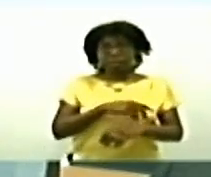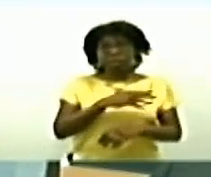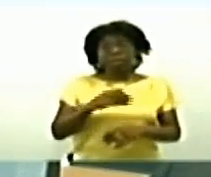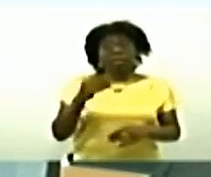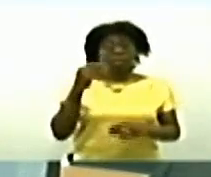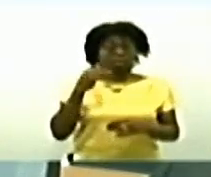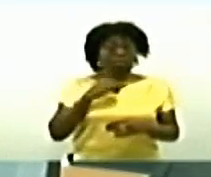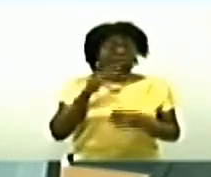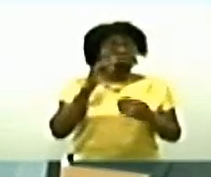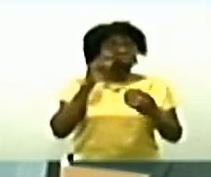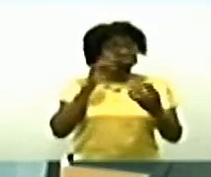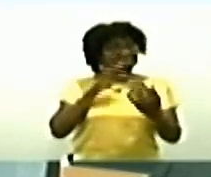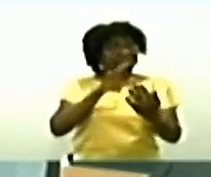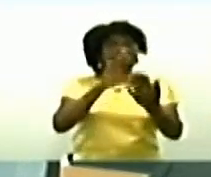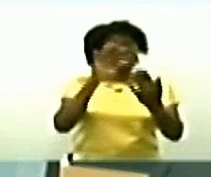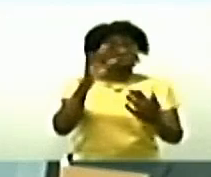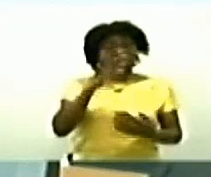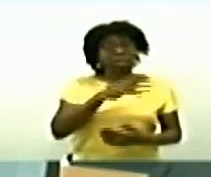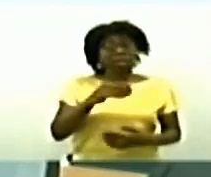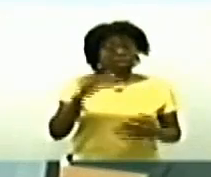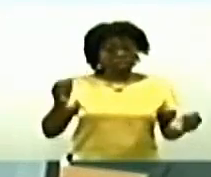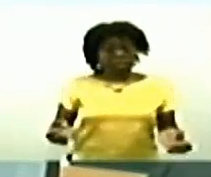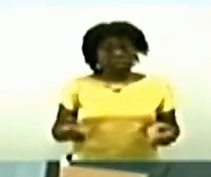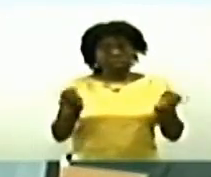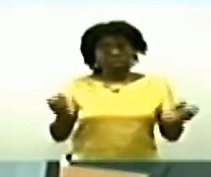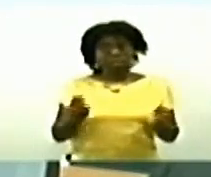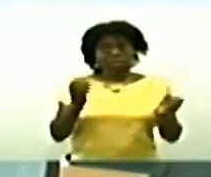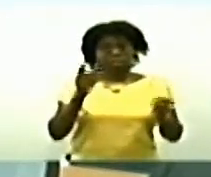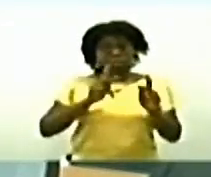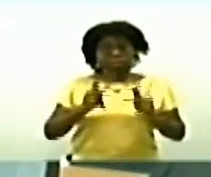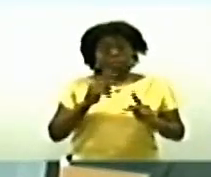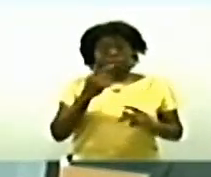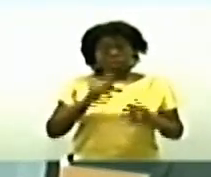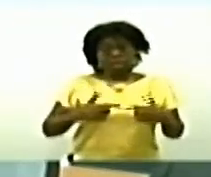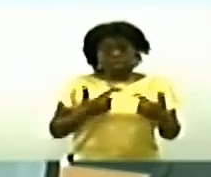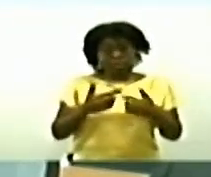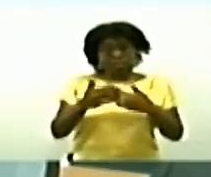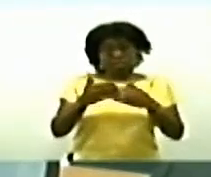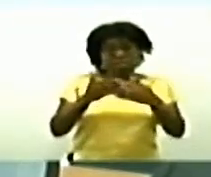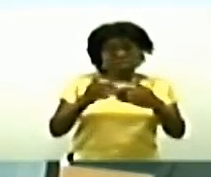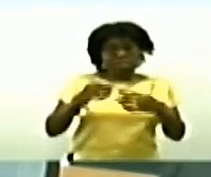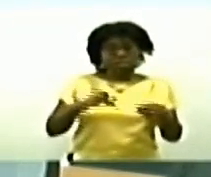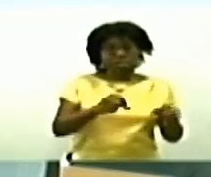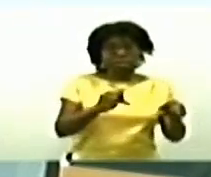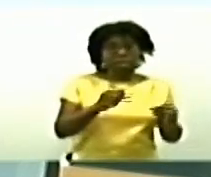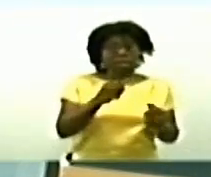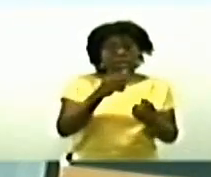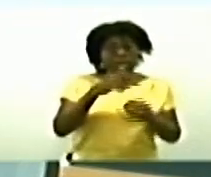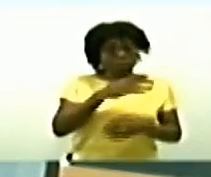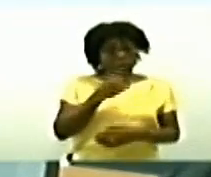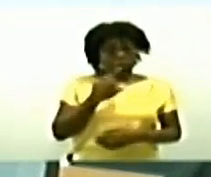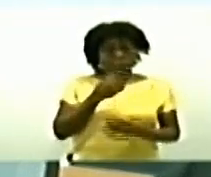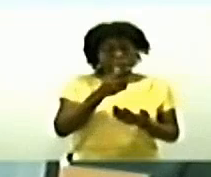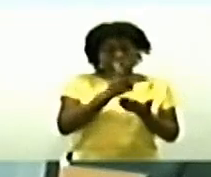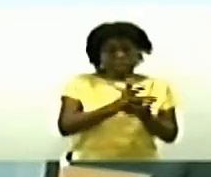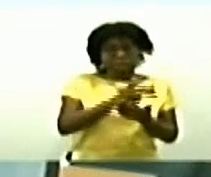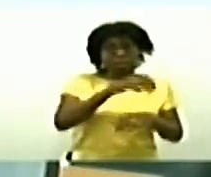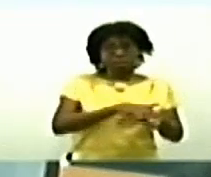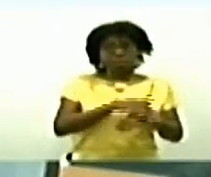forward and I encourage all our homeowners who will live close to the street and park the vehicles on the street